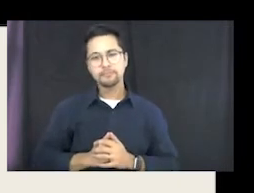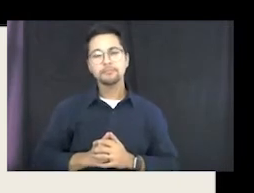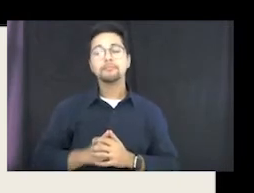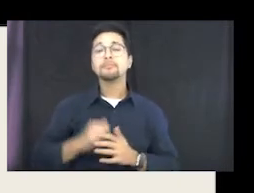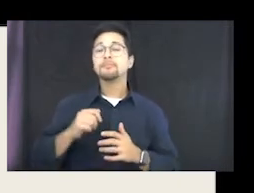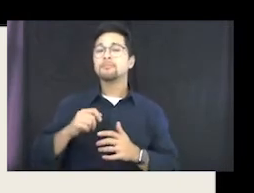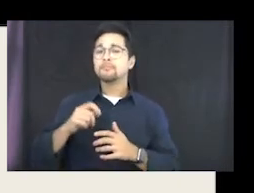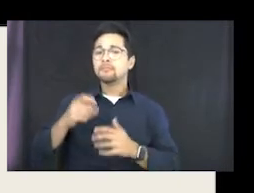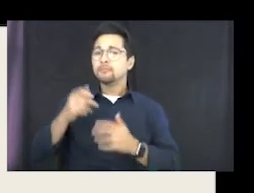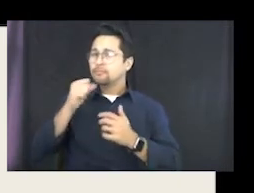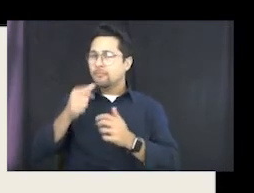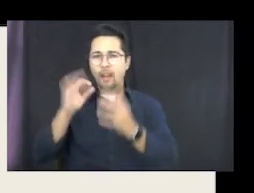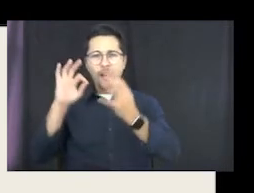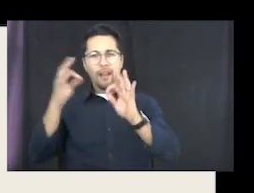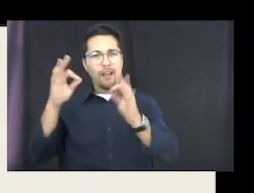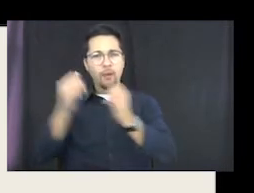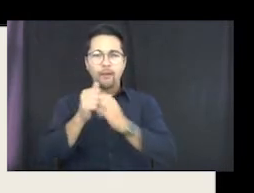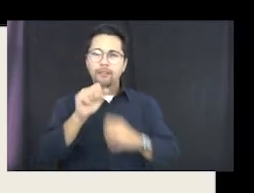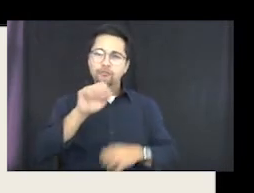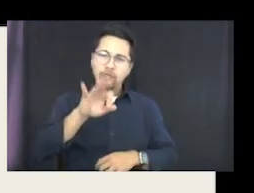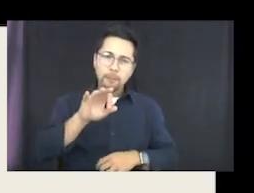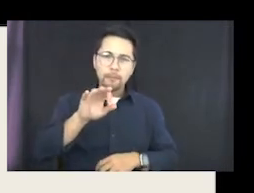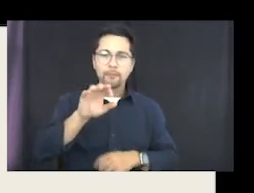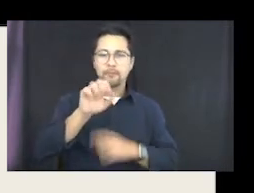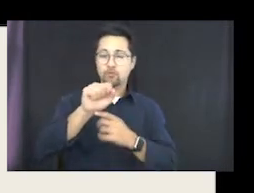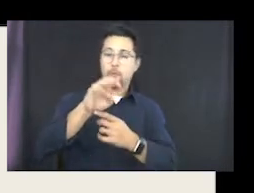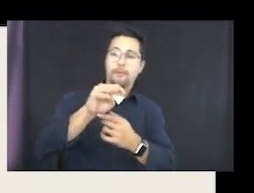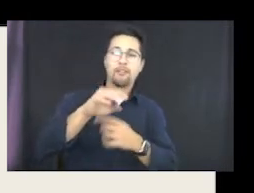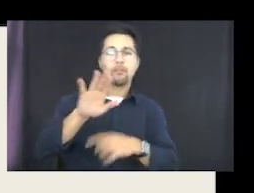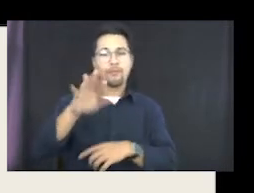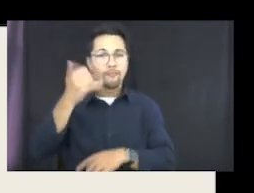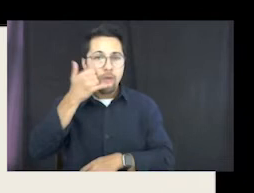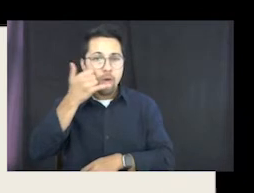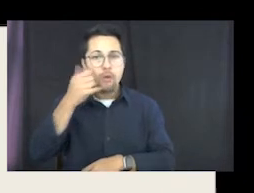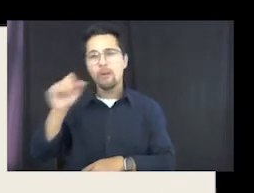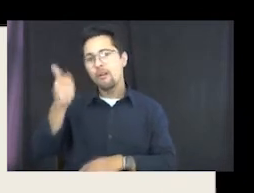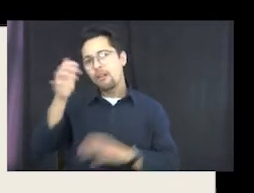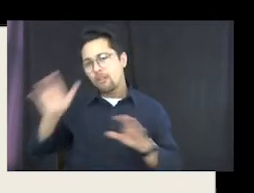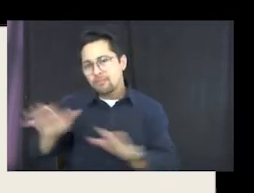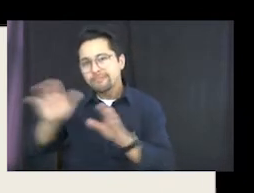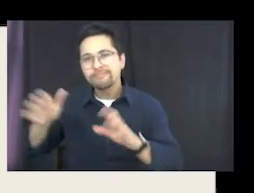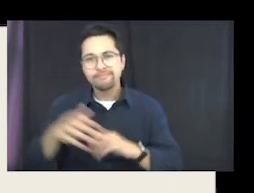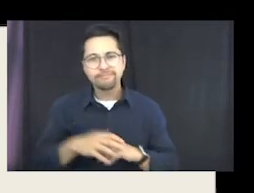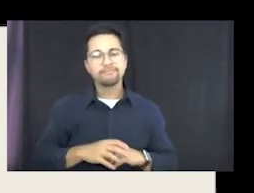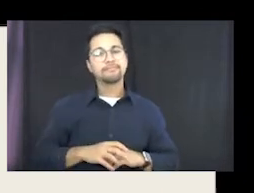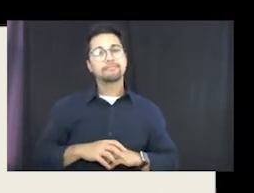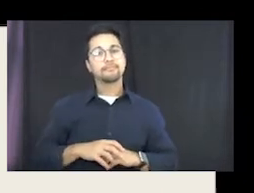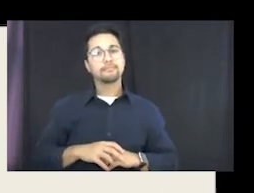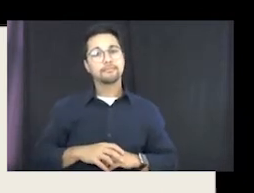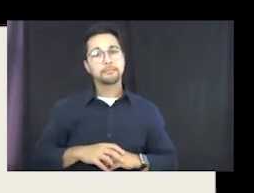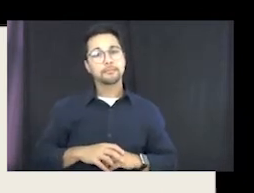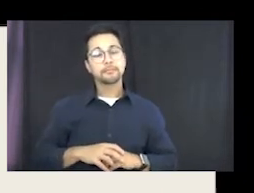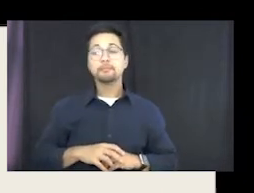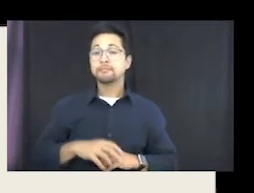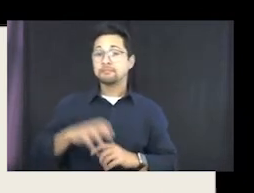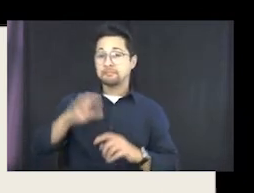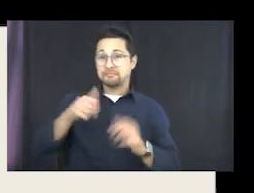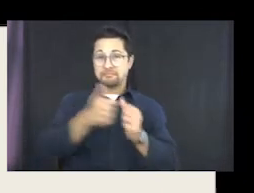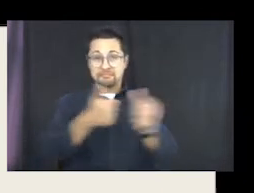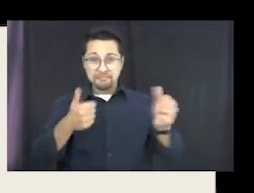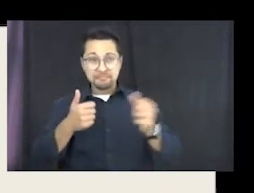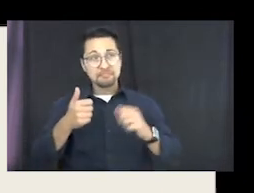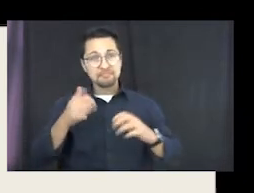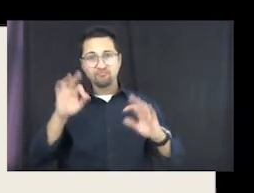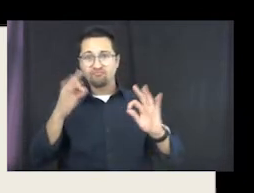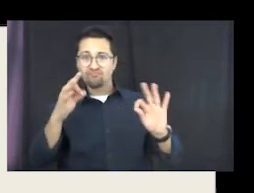You avoid becoming distracted by social media, your phone, or other activities that may take you away from staying on schedule. That avoiding